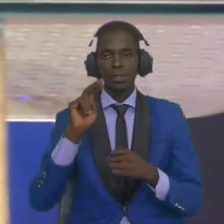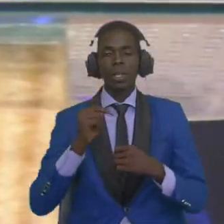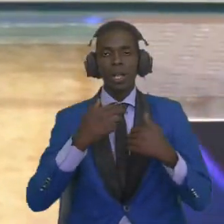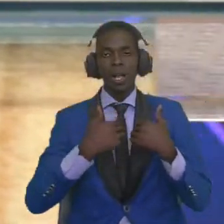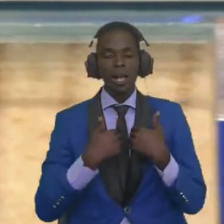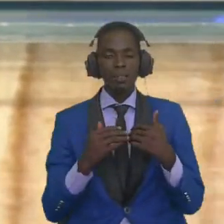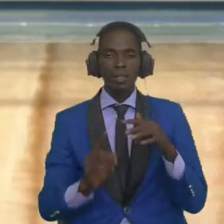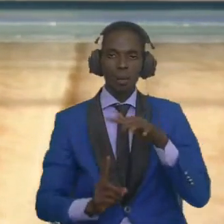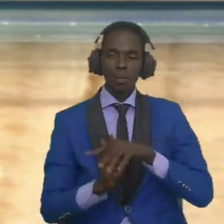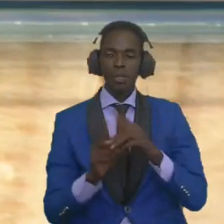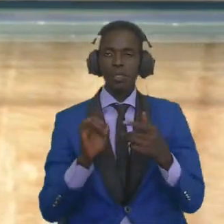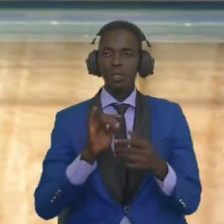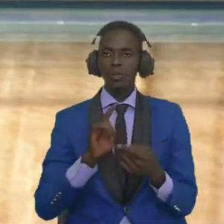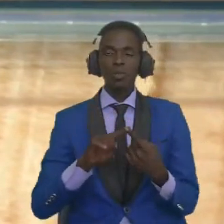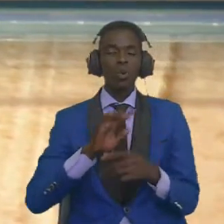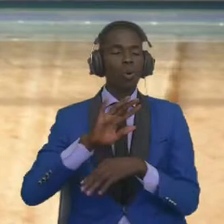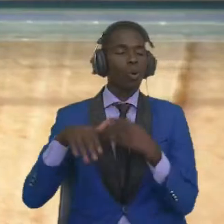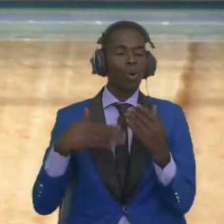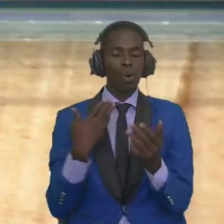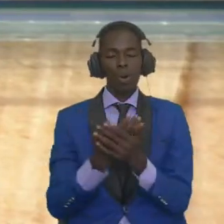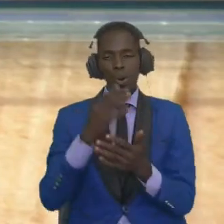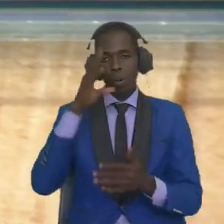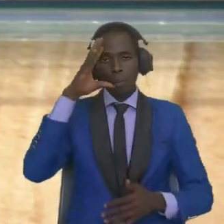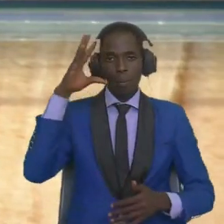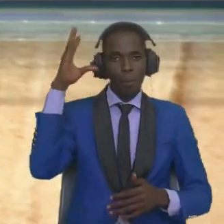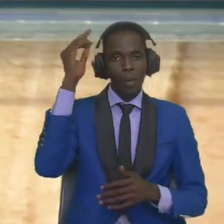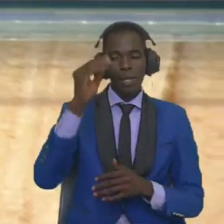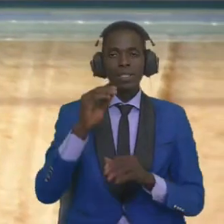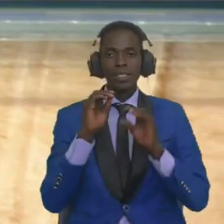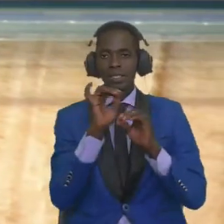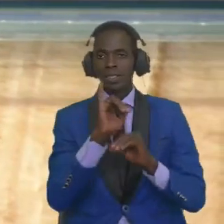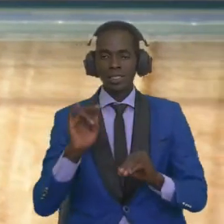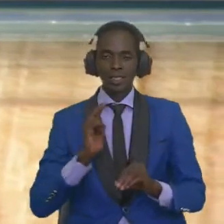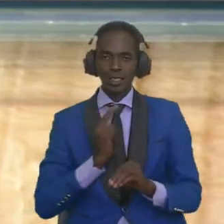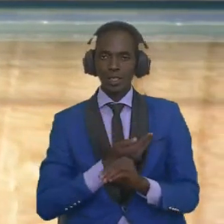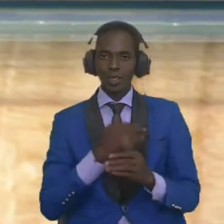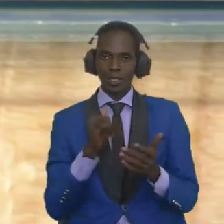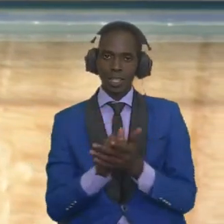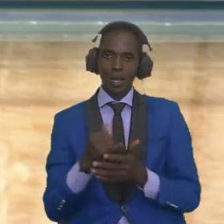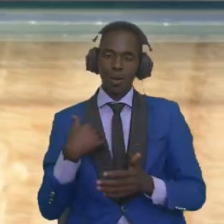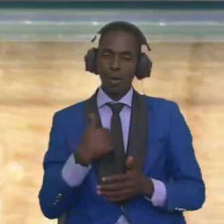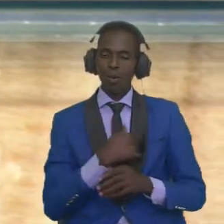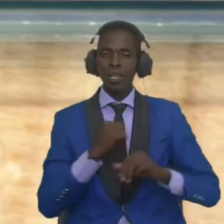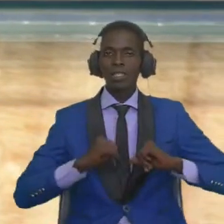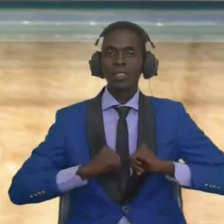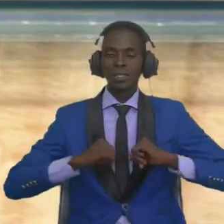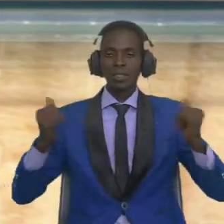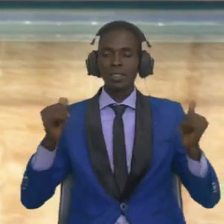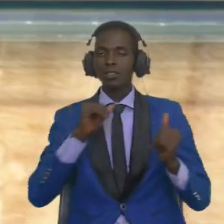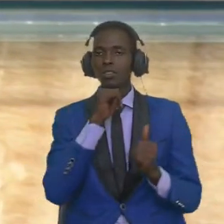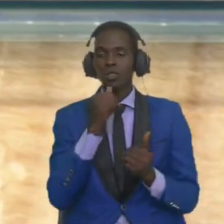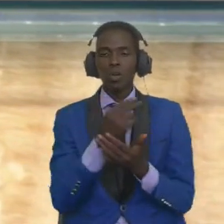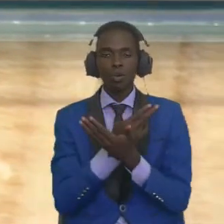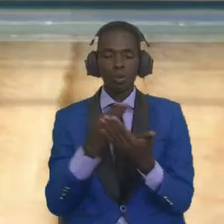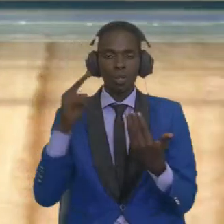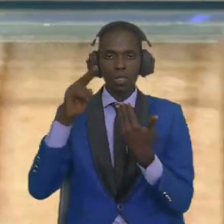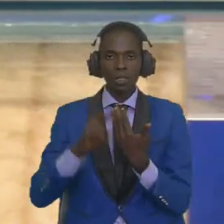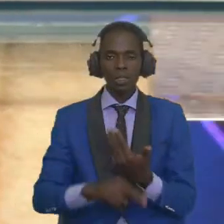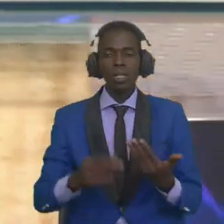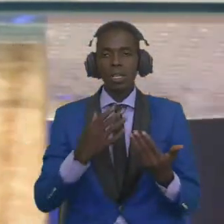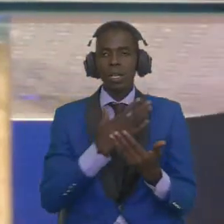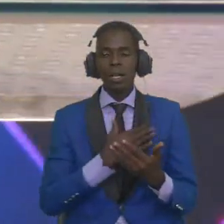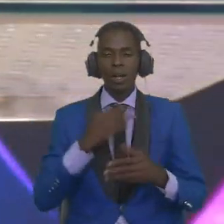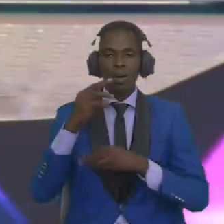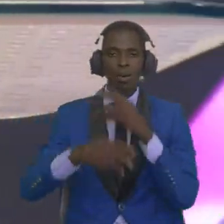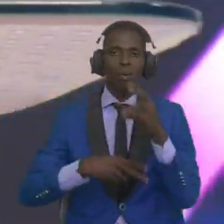grace of God is teaching us that we deny ungodliness and worldly lusts, and then we'll